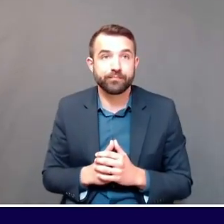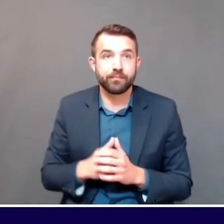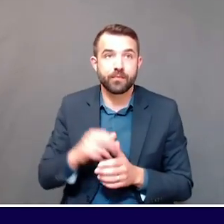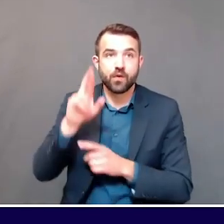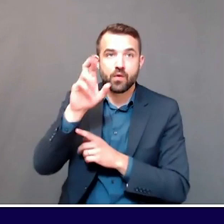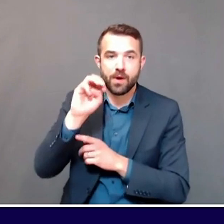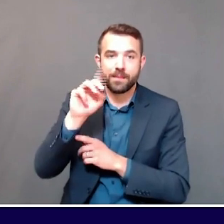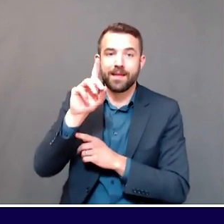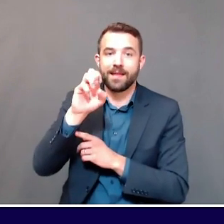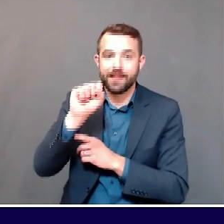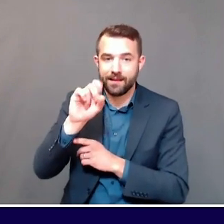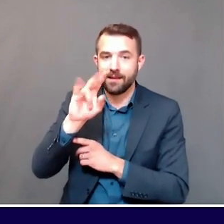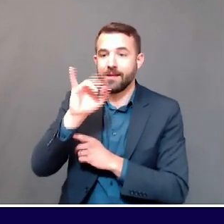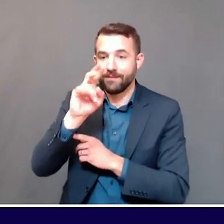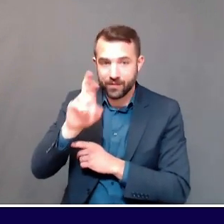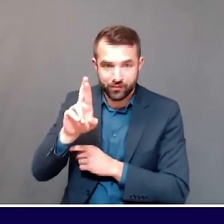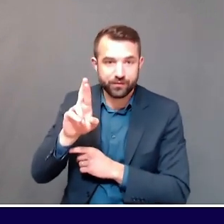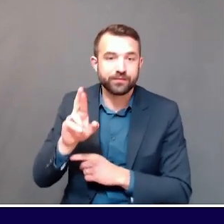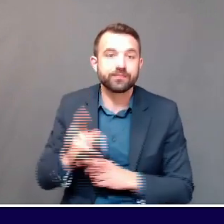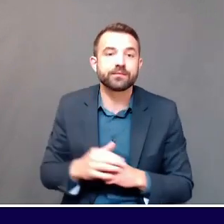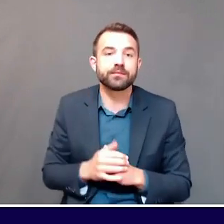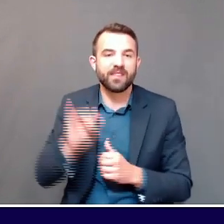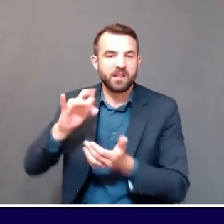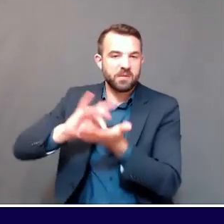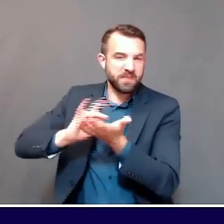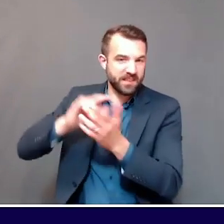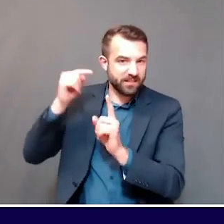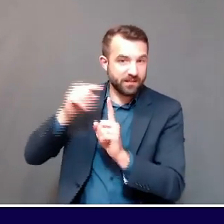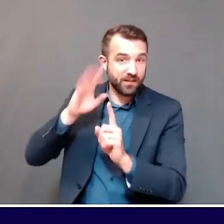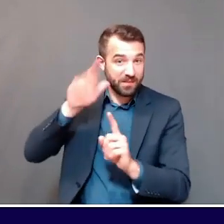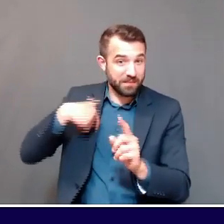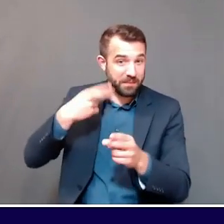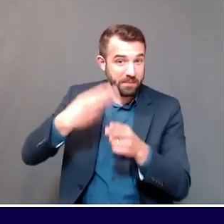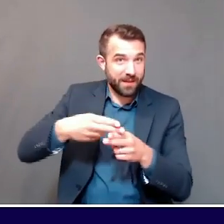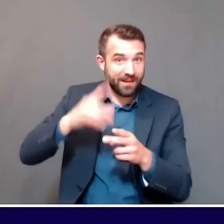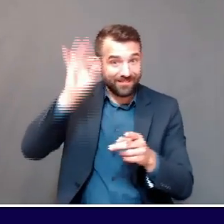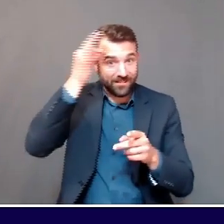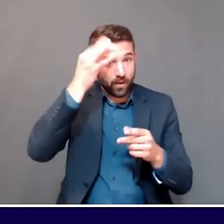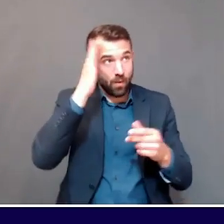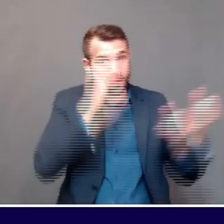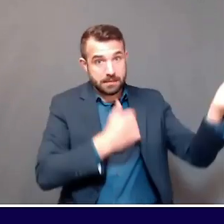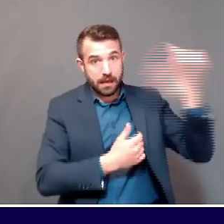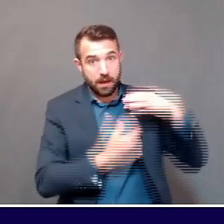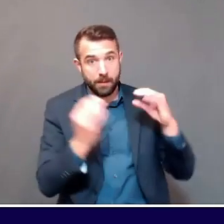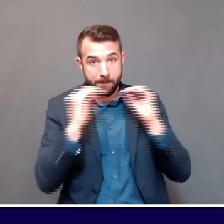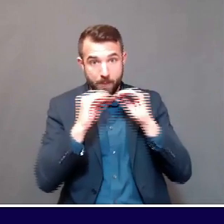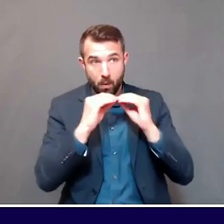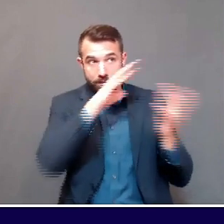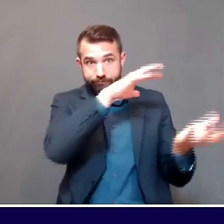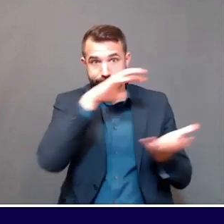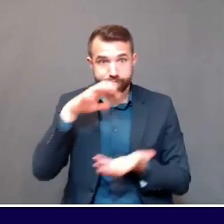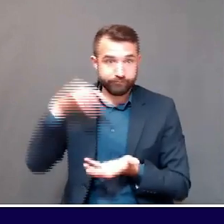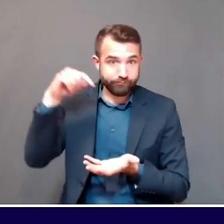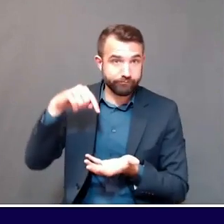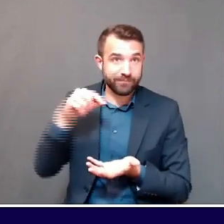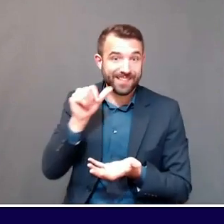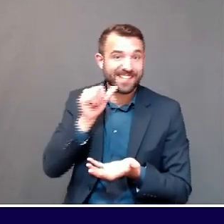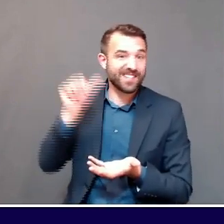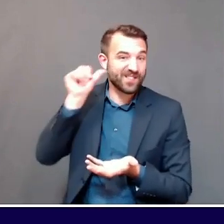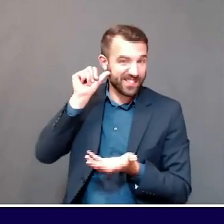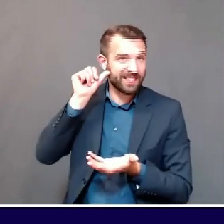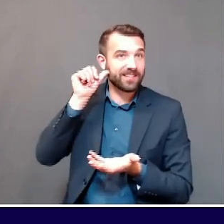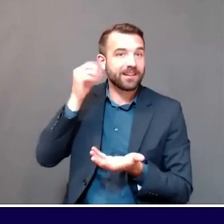remdesivir. A few days ago, I mentioned that the state of Maine would be receiving its latest shipment. Yesterday, about this time, we